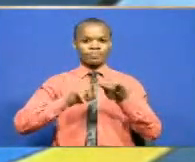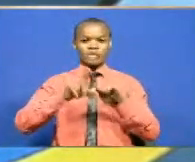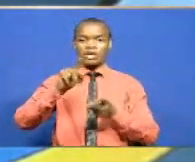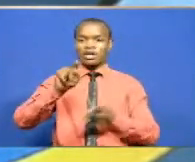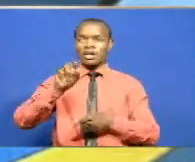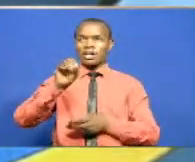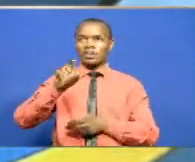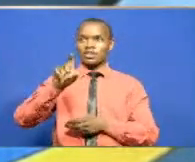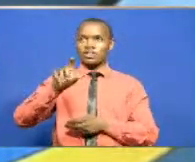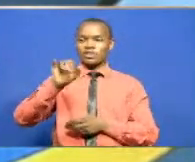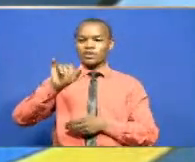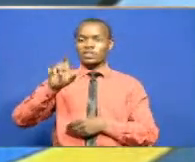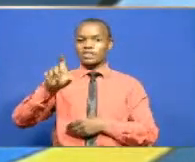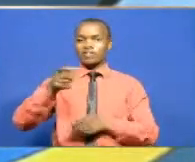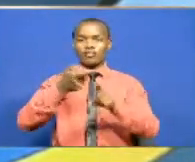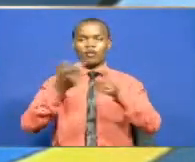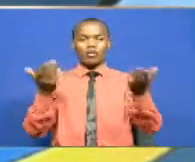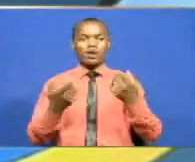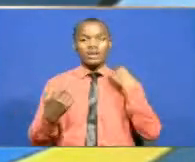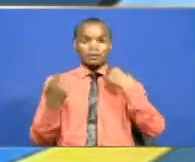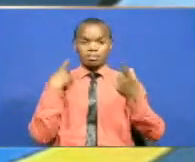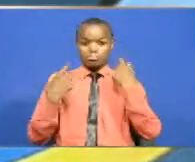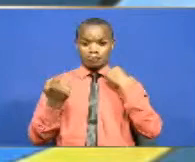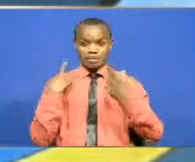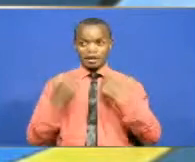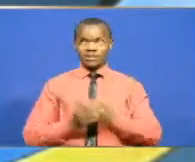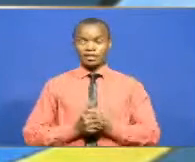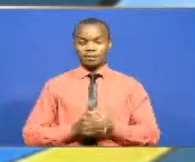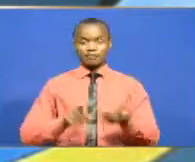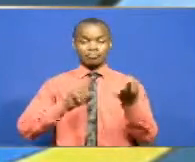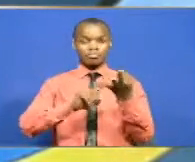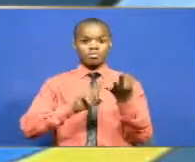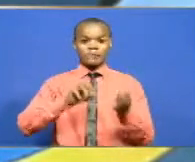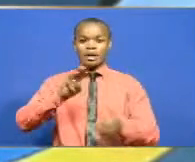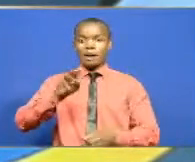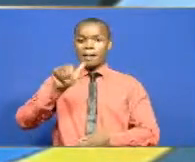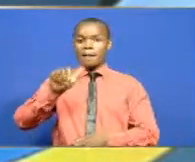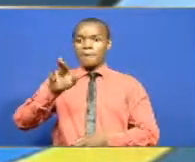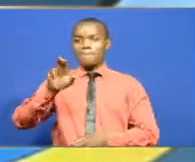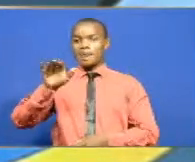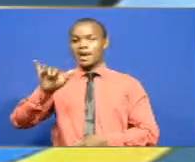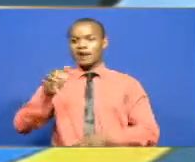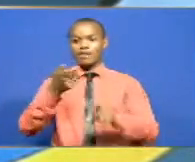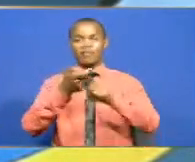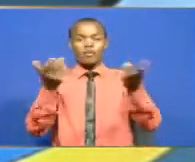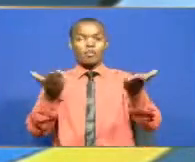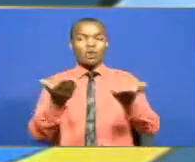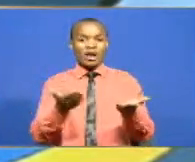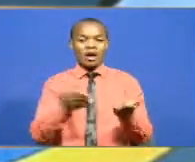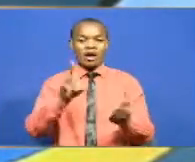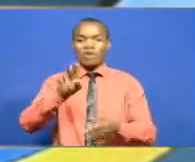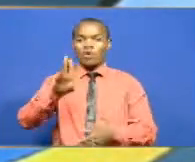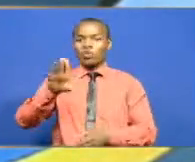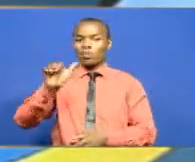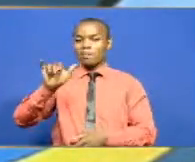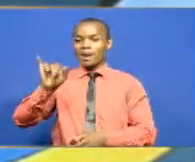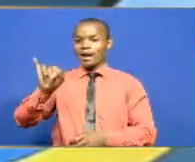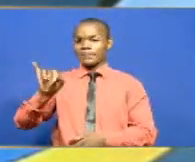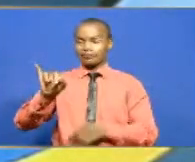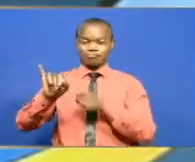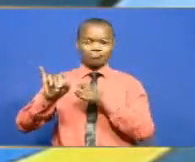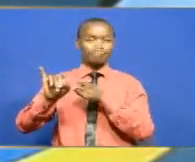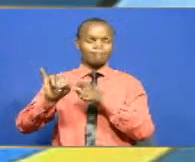Sponye from Kericho, we are on, mark me present. Mary Lenjo, Dubai, watching.